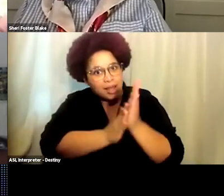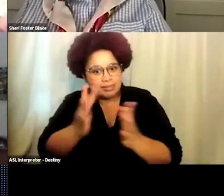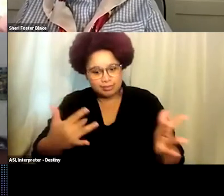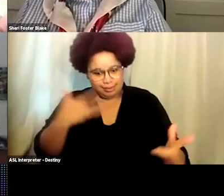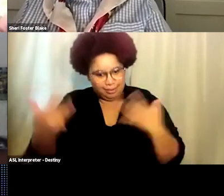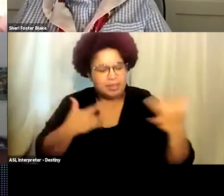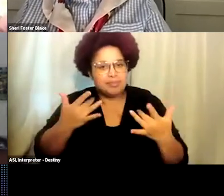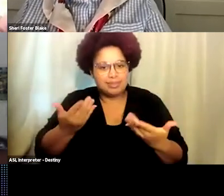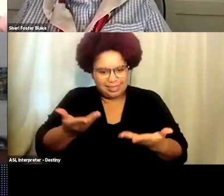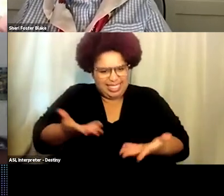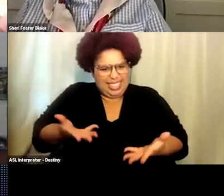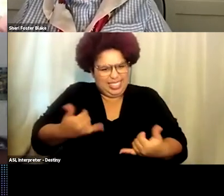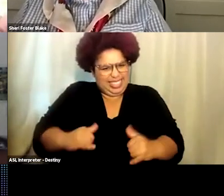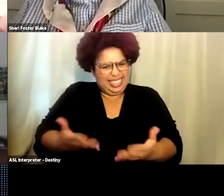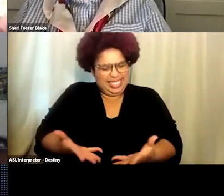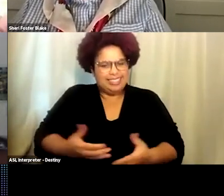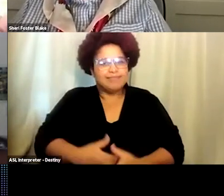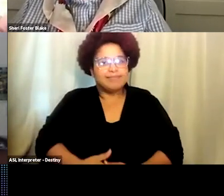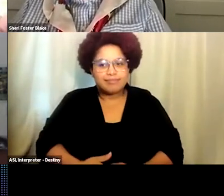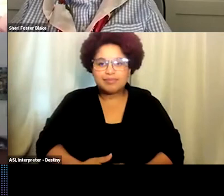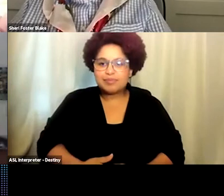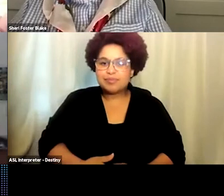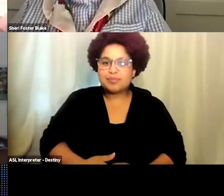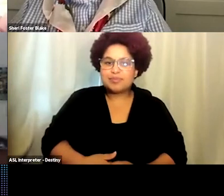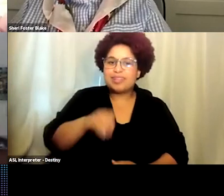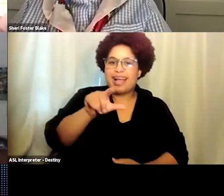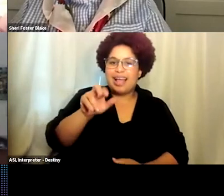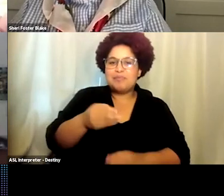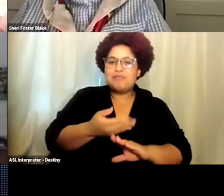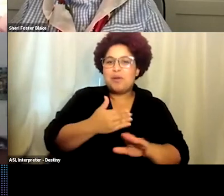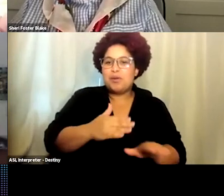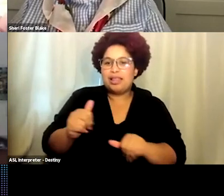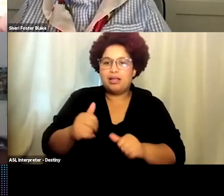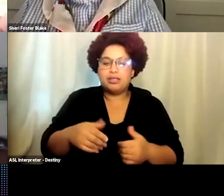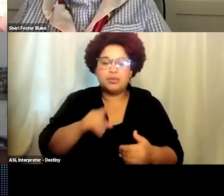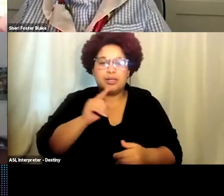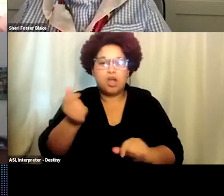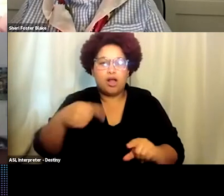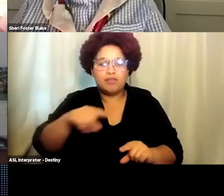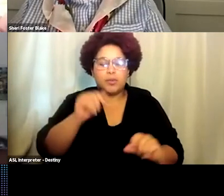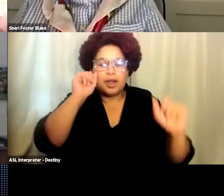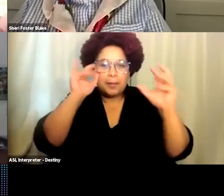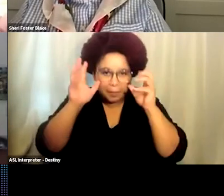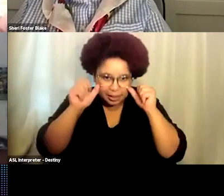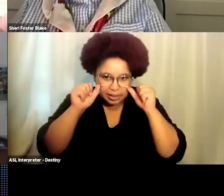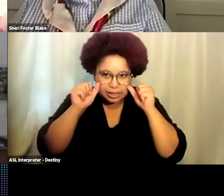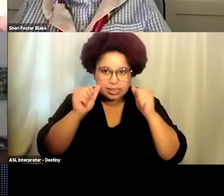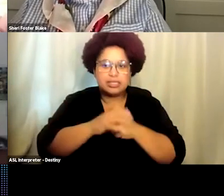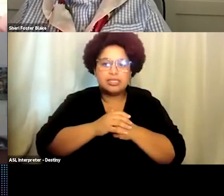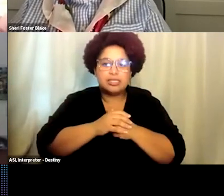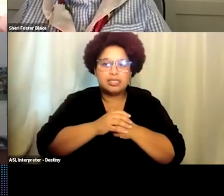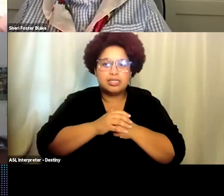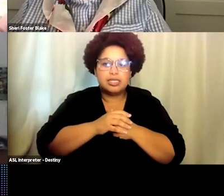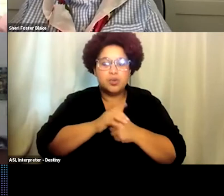excitement and So, ideas. Ellen, before we let them go, first off, you all really were amazing. And I really